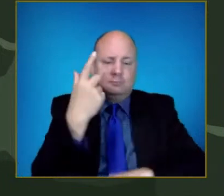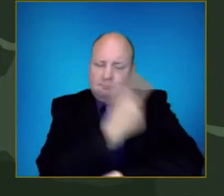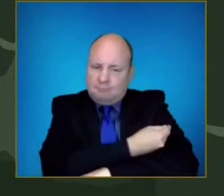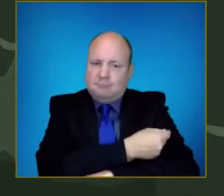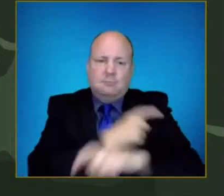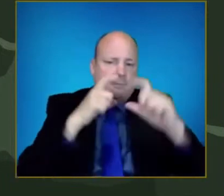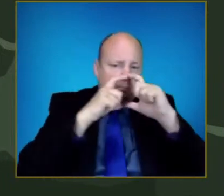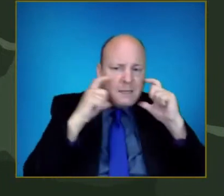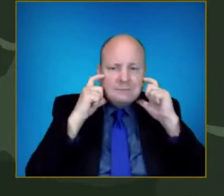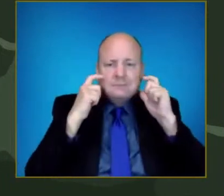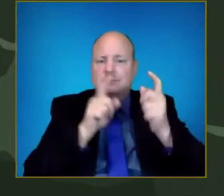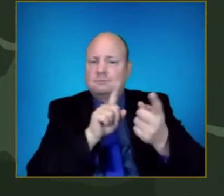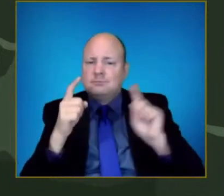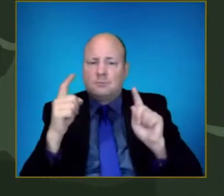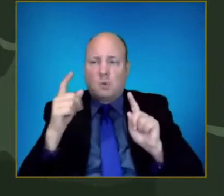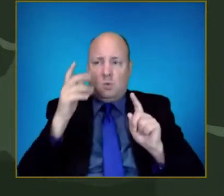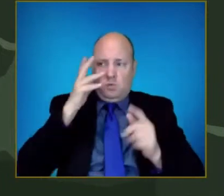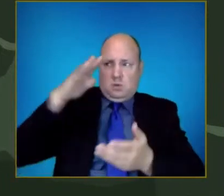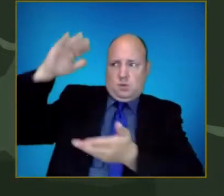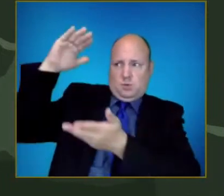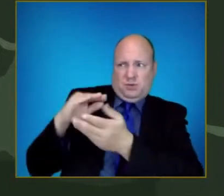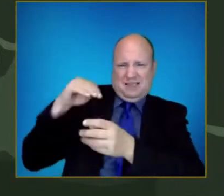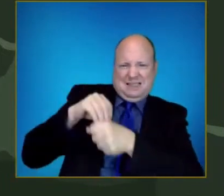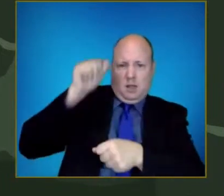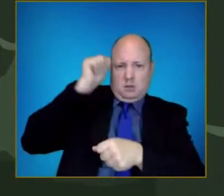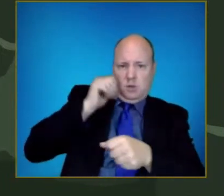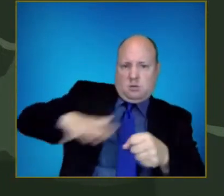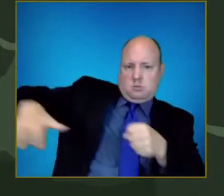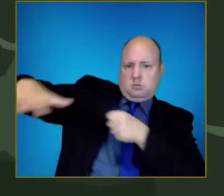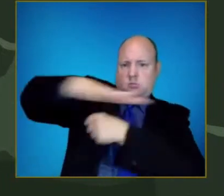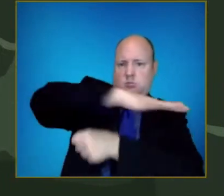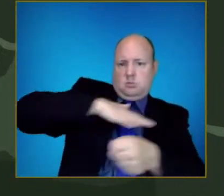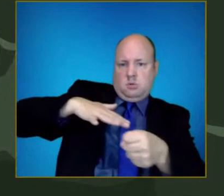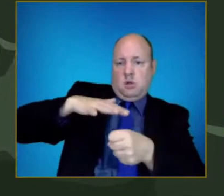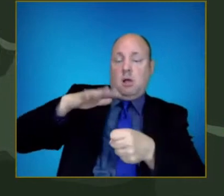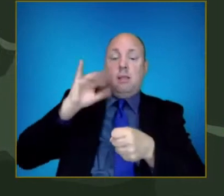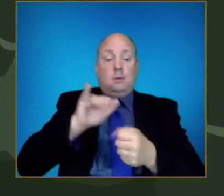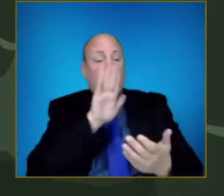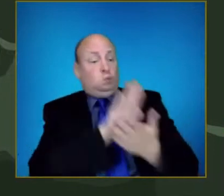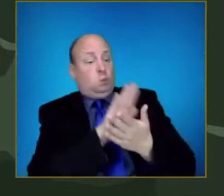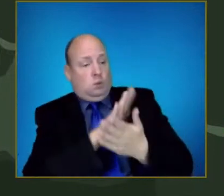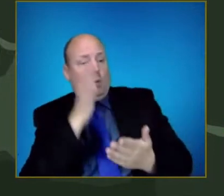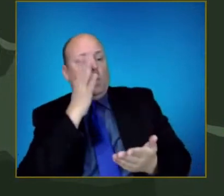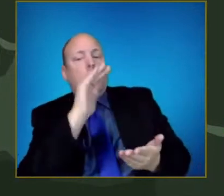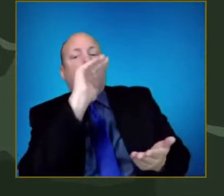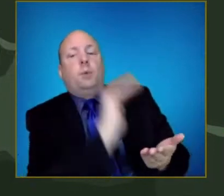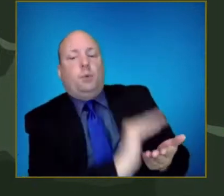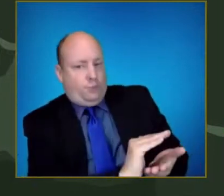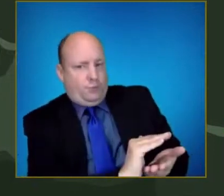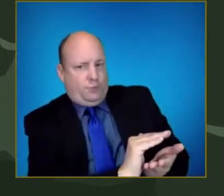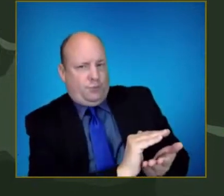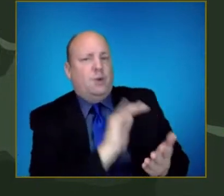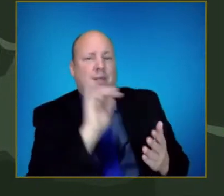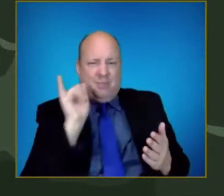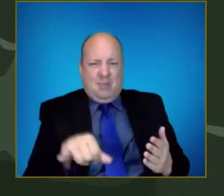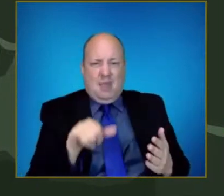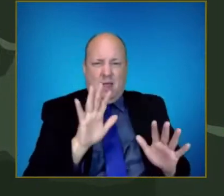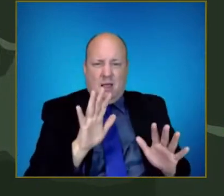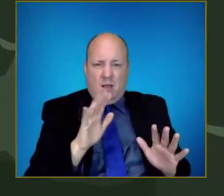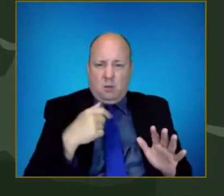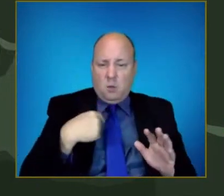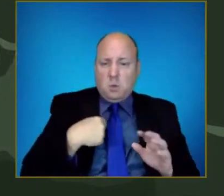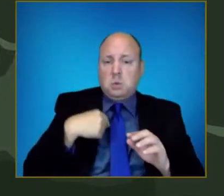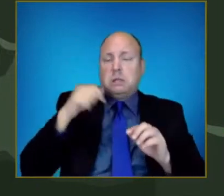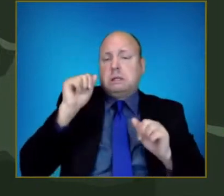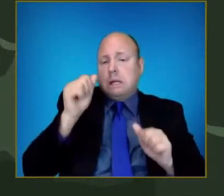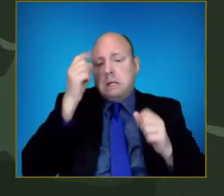school children. And we're obviously exploring expanded use of testing and other tools with our school